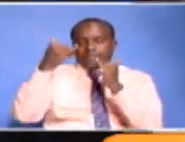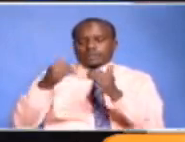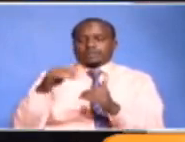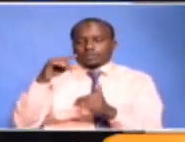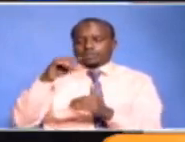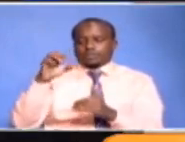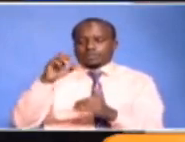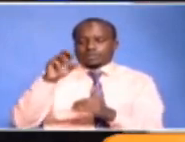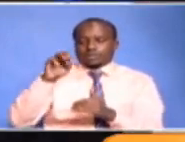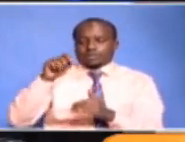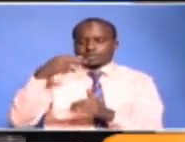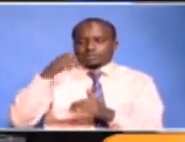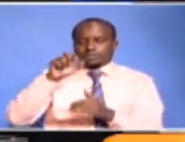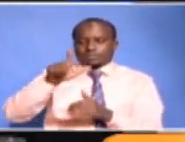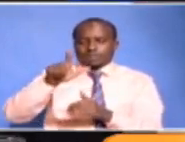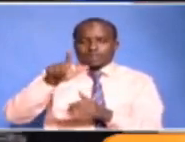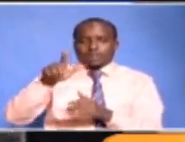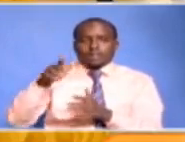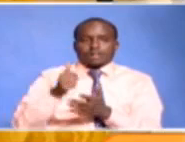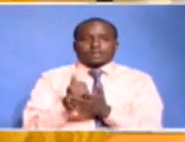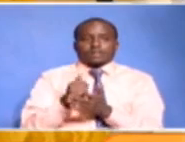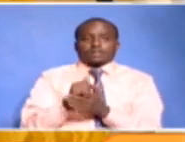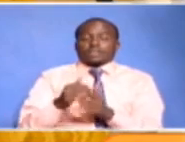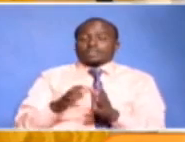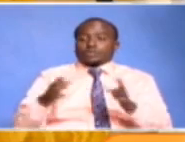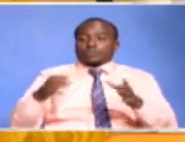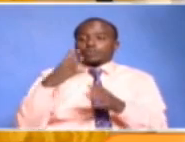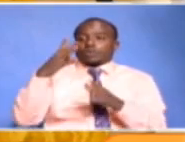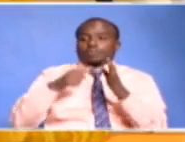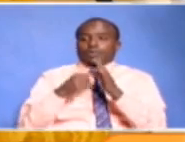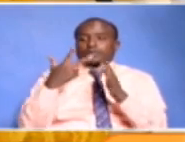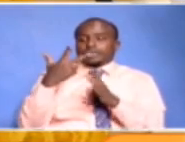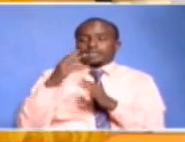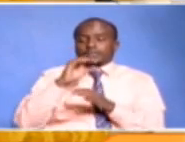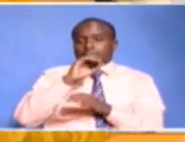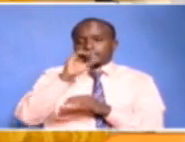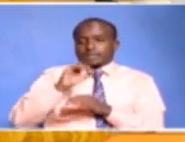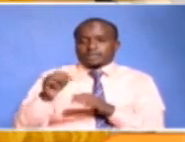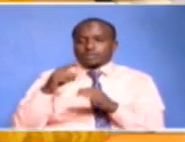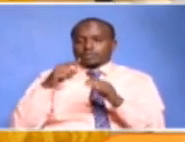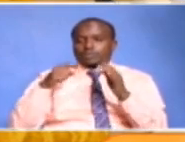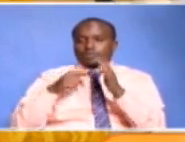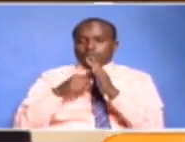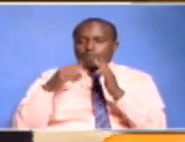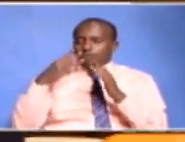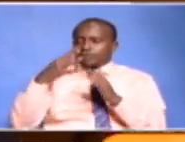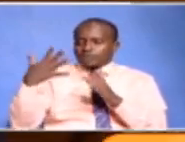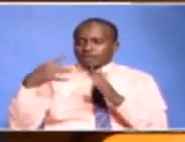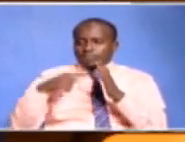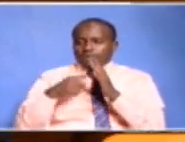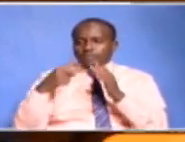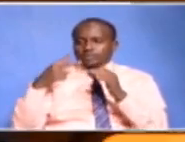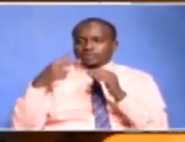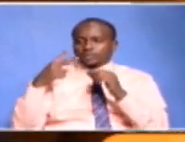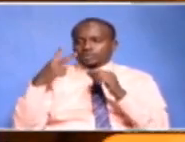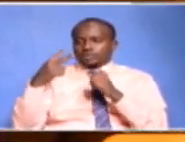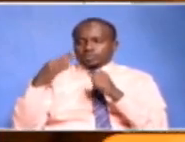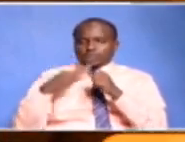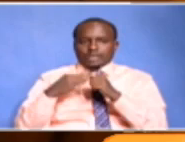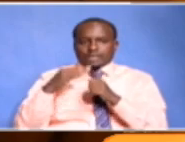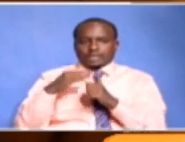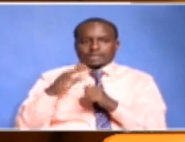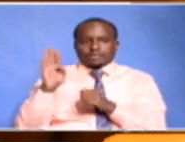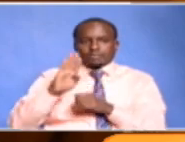plant. During the period, total revenue grew by 4.3% to 45.28 billion shillings, supported by